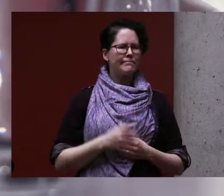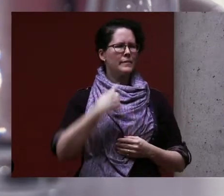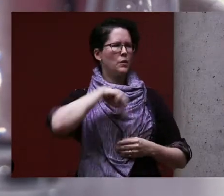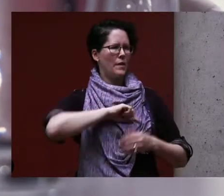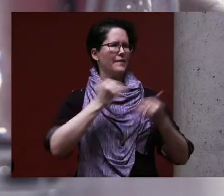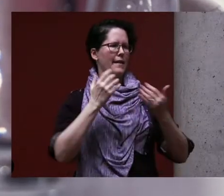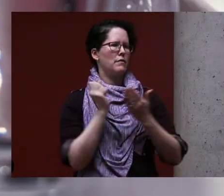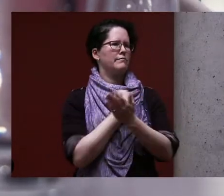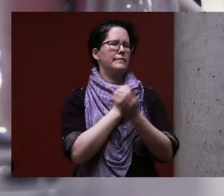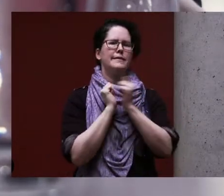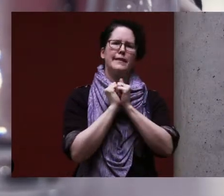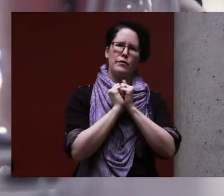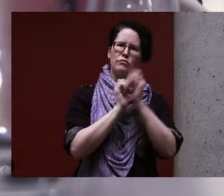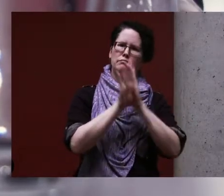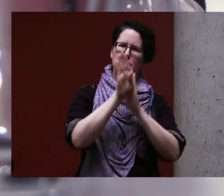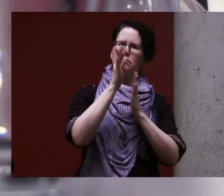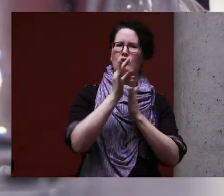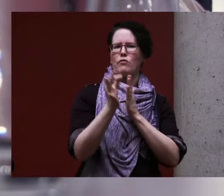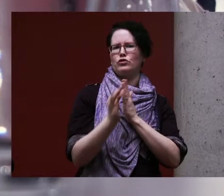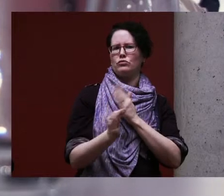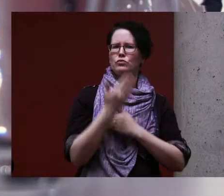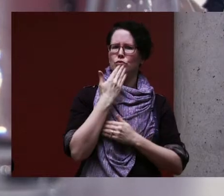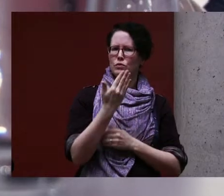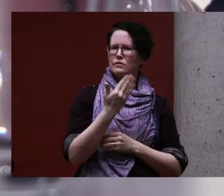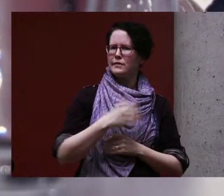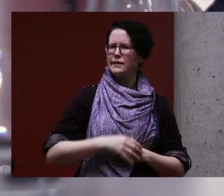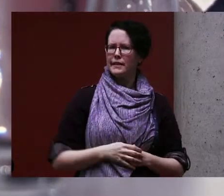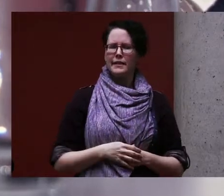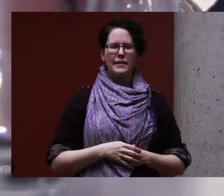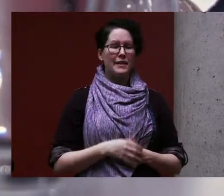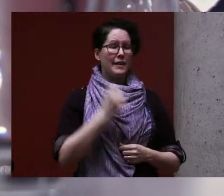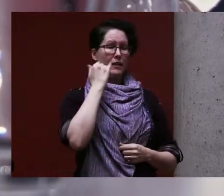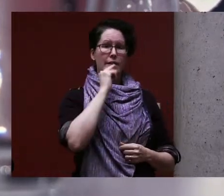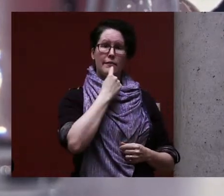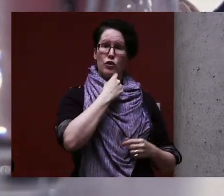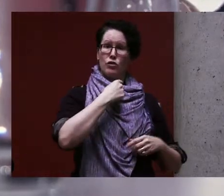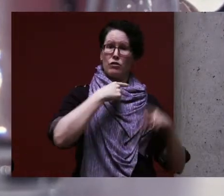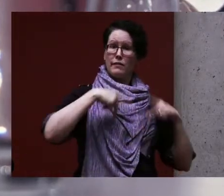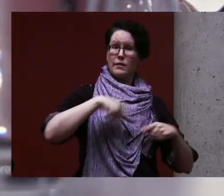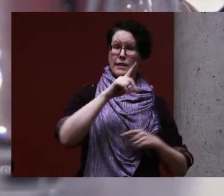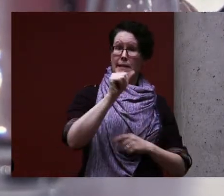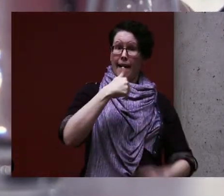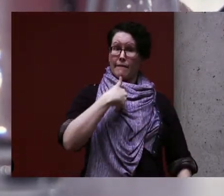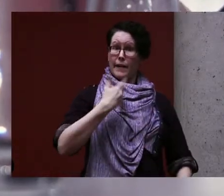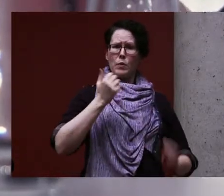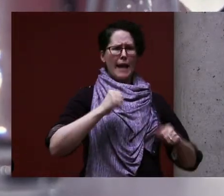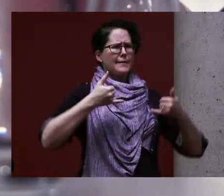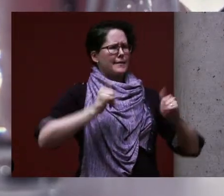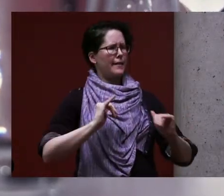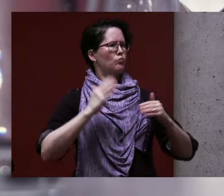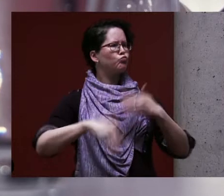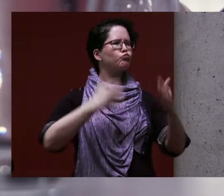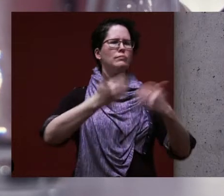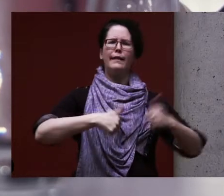options so that our young adults with severe physical disabilities can live a full life.